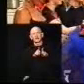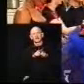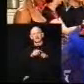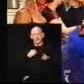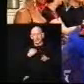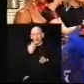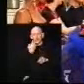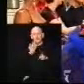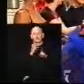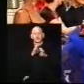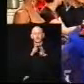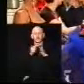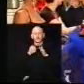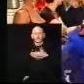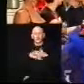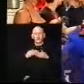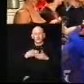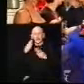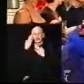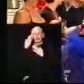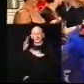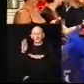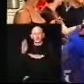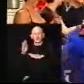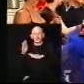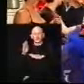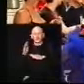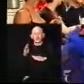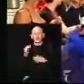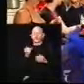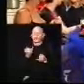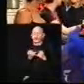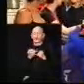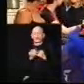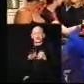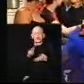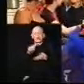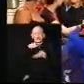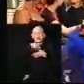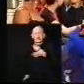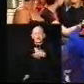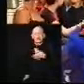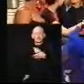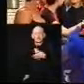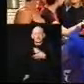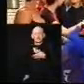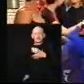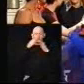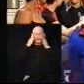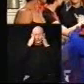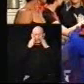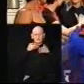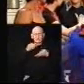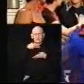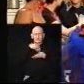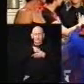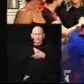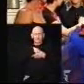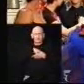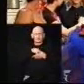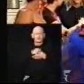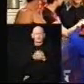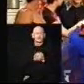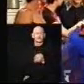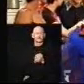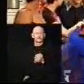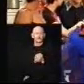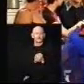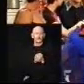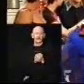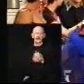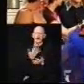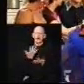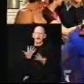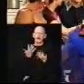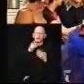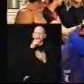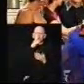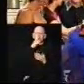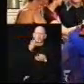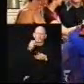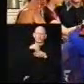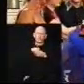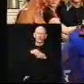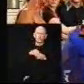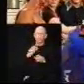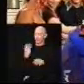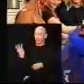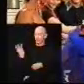A bit of a hairbrush So it's self-indulgent How many people are involved in this? Is it just the three of No, I've got